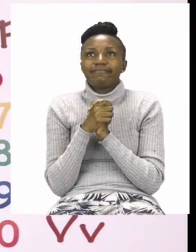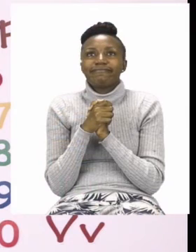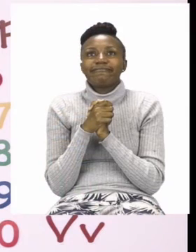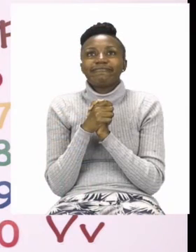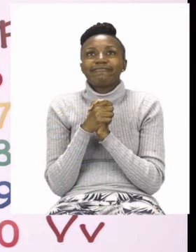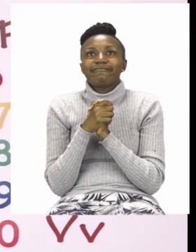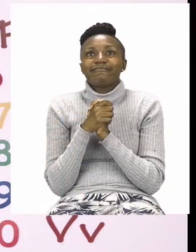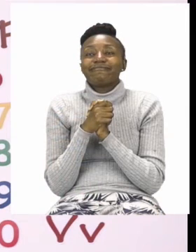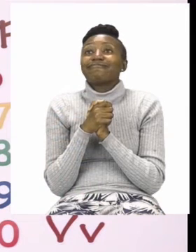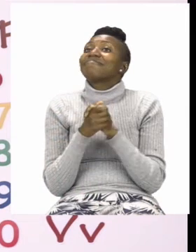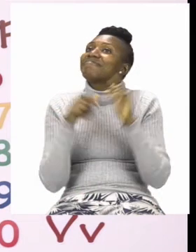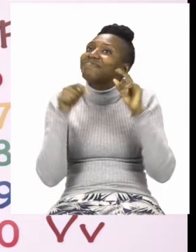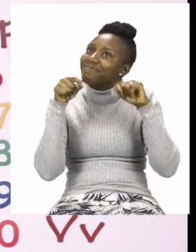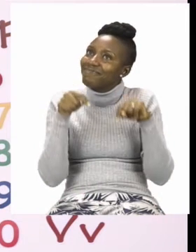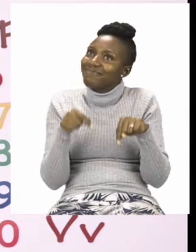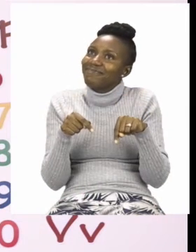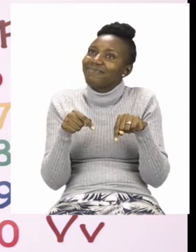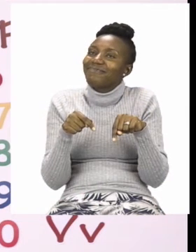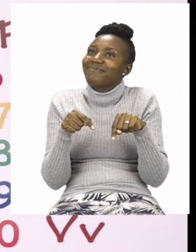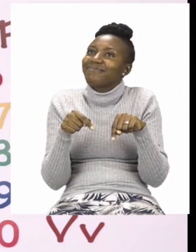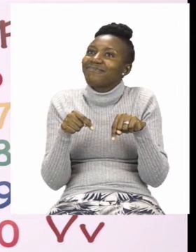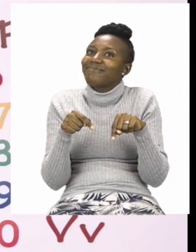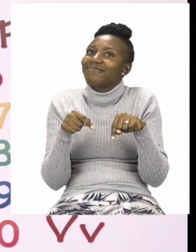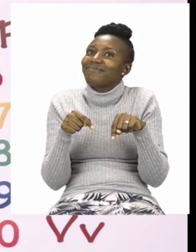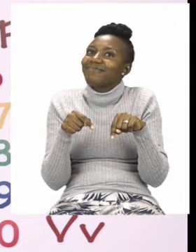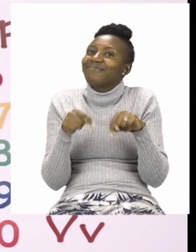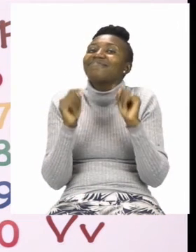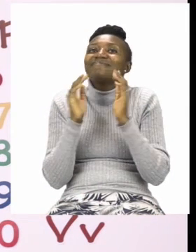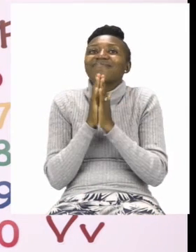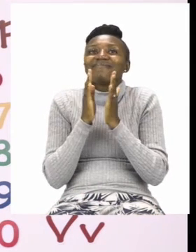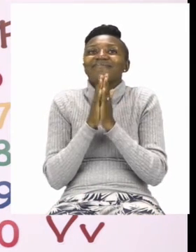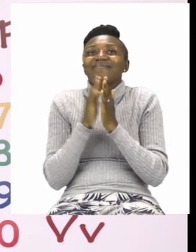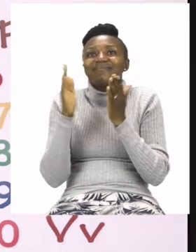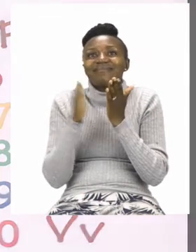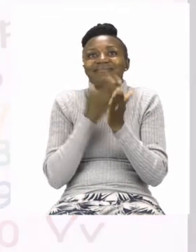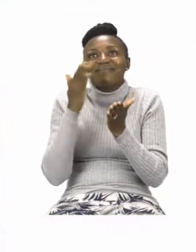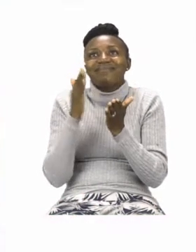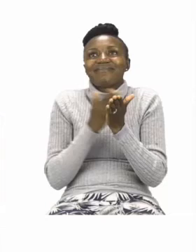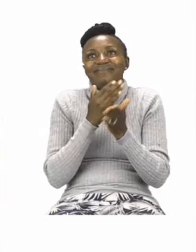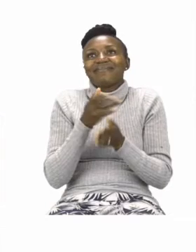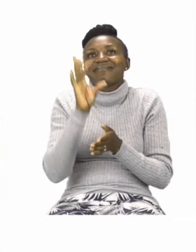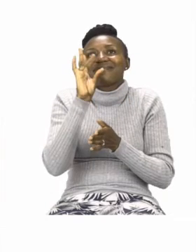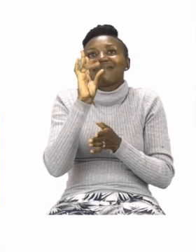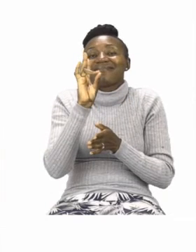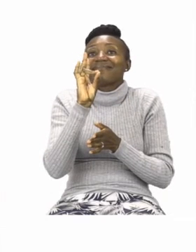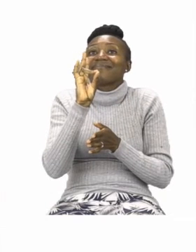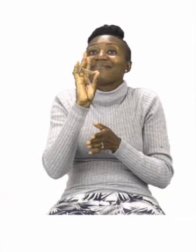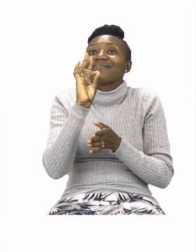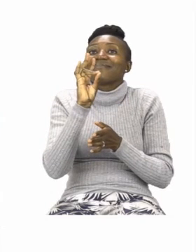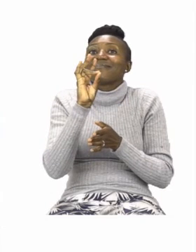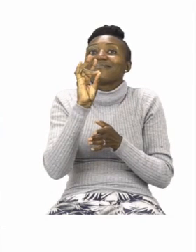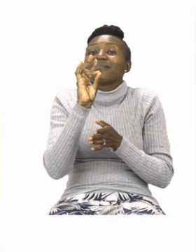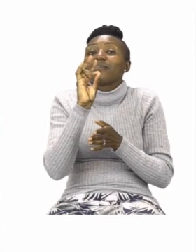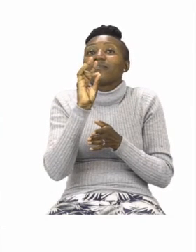For the next part of our lesson, boys and girls, I'd like us to go to page 7. On page 7, we have